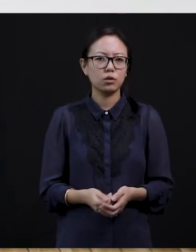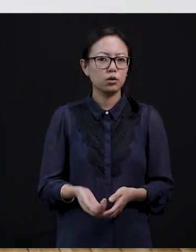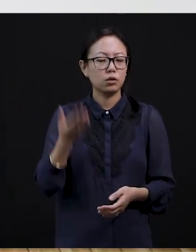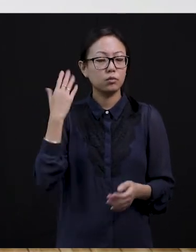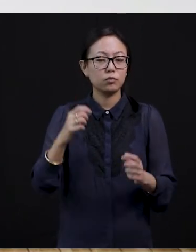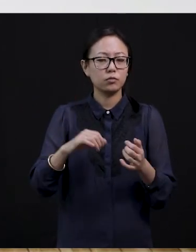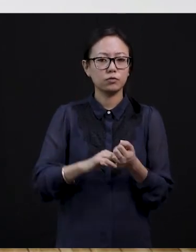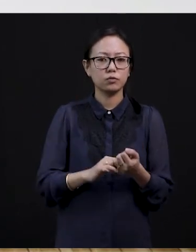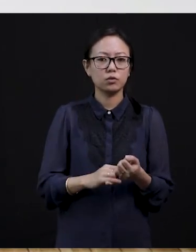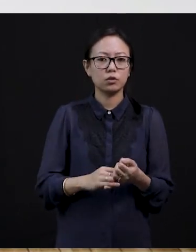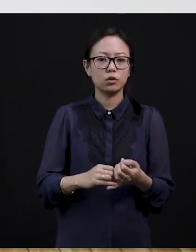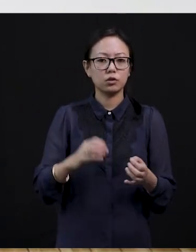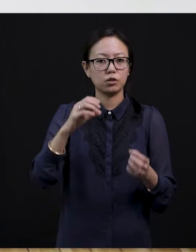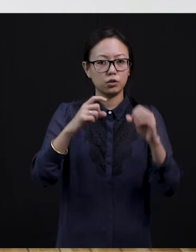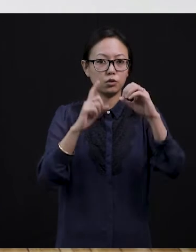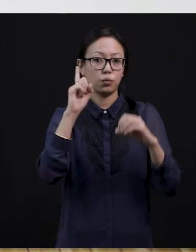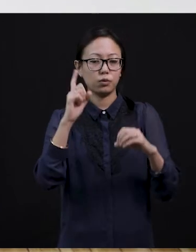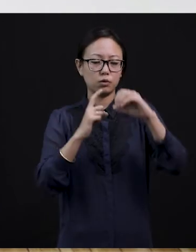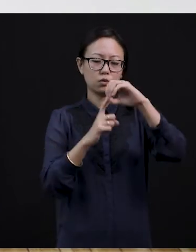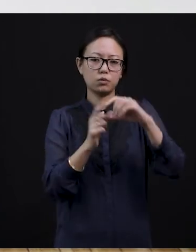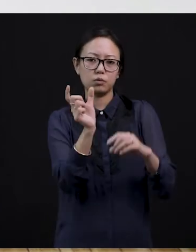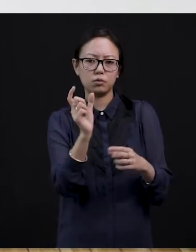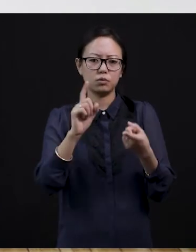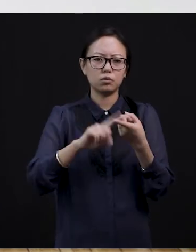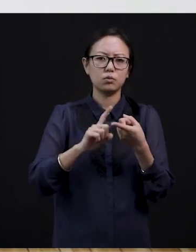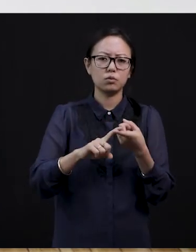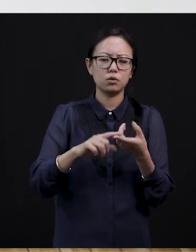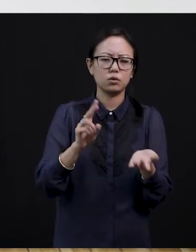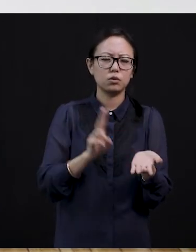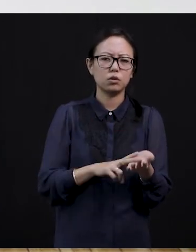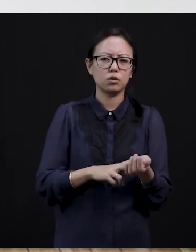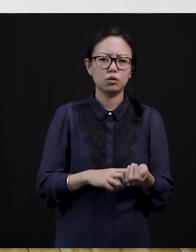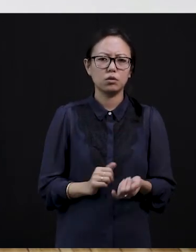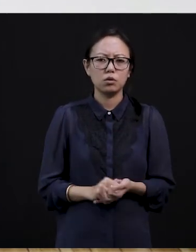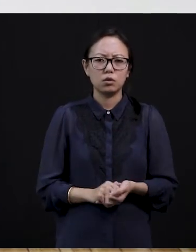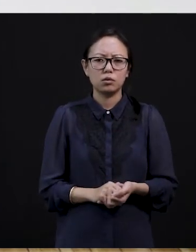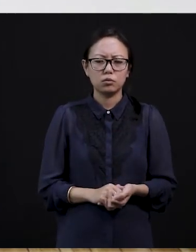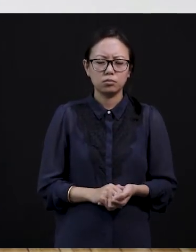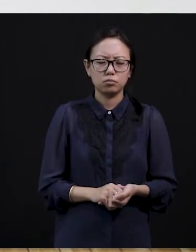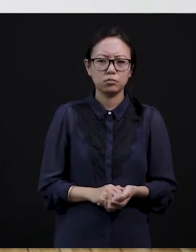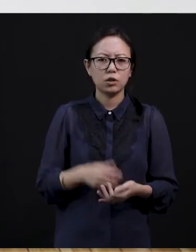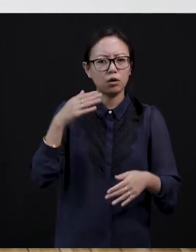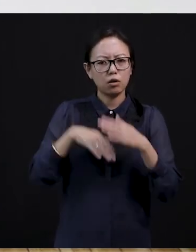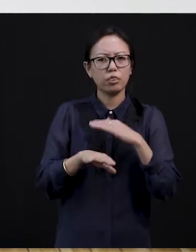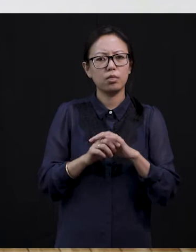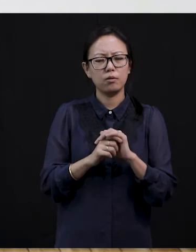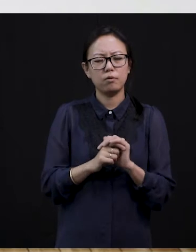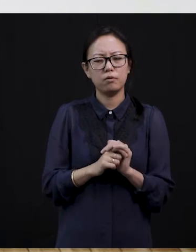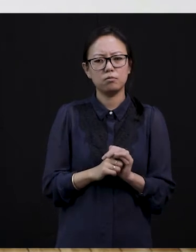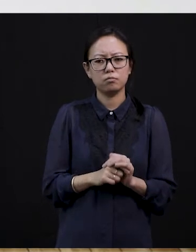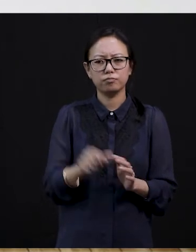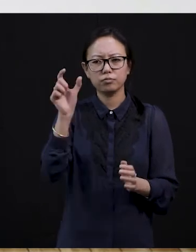poverty, obviously, because she was the queen. And there was so much of poverty and unrest in the society that the people started